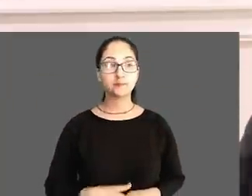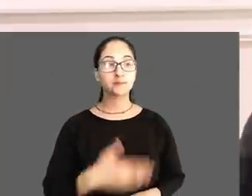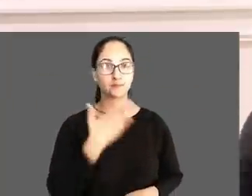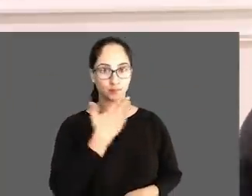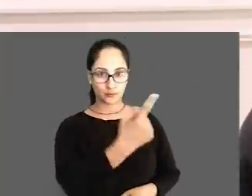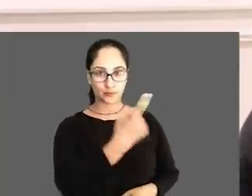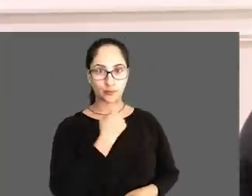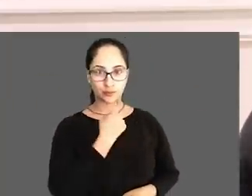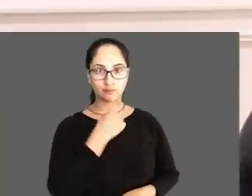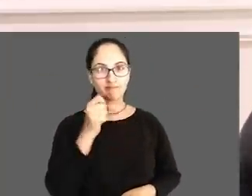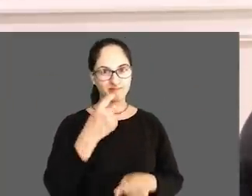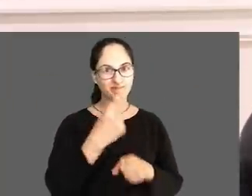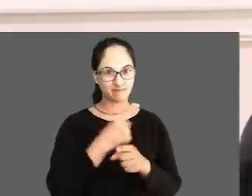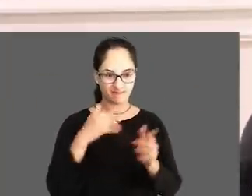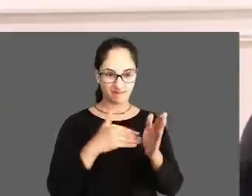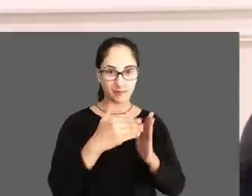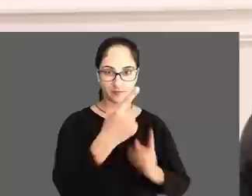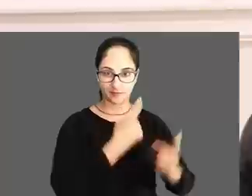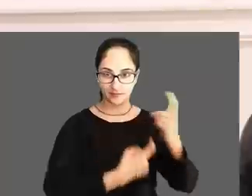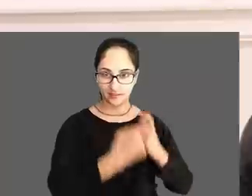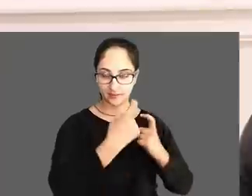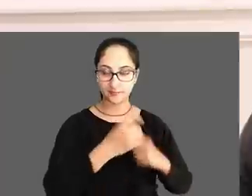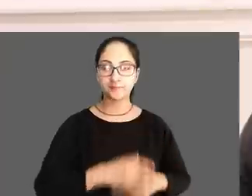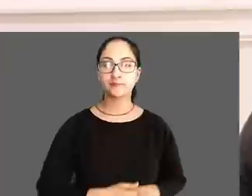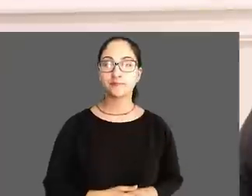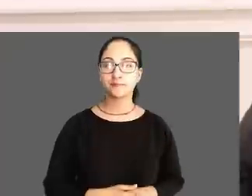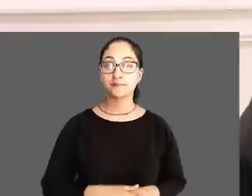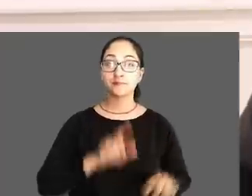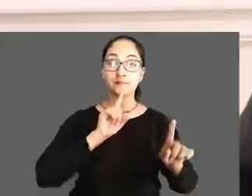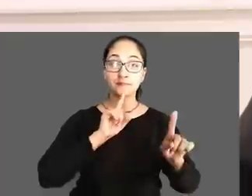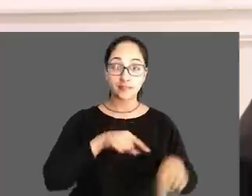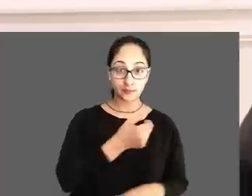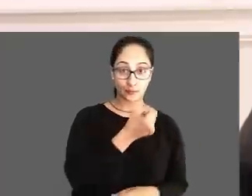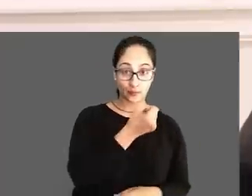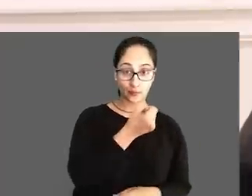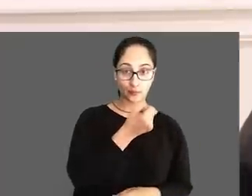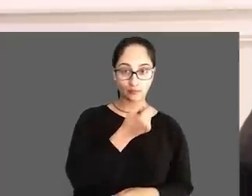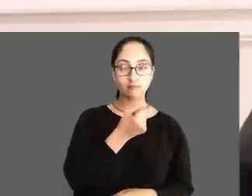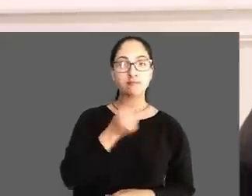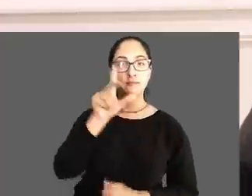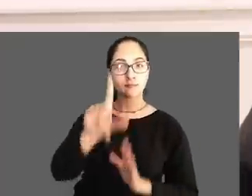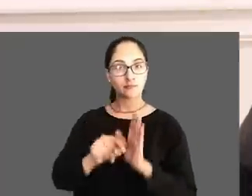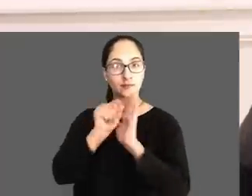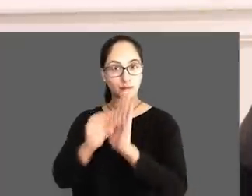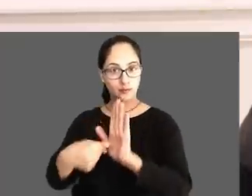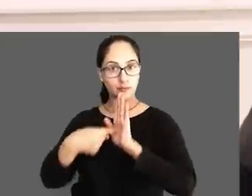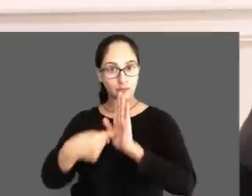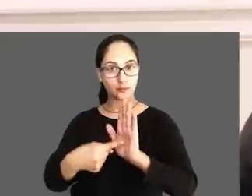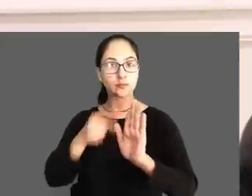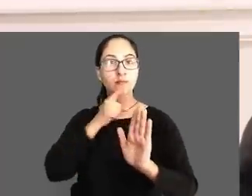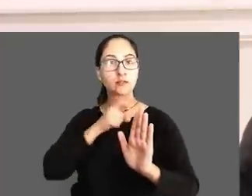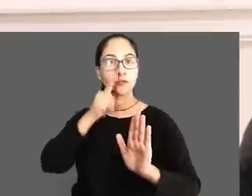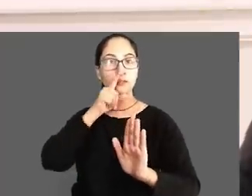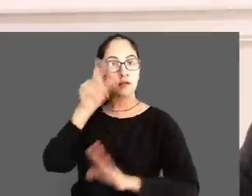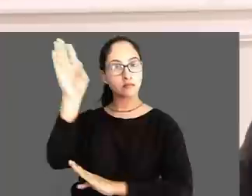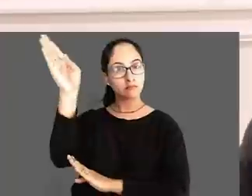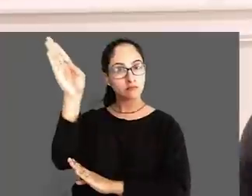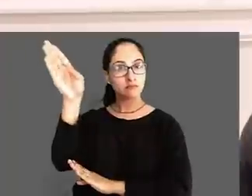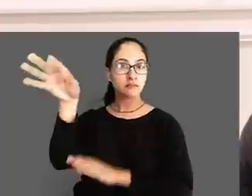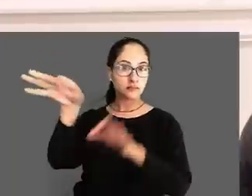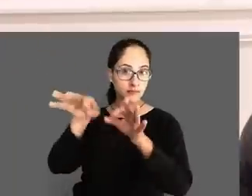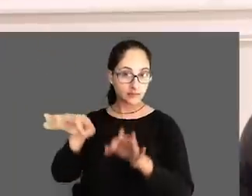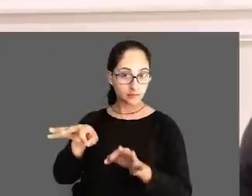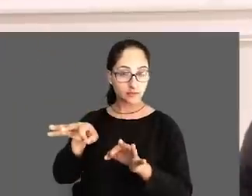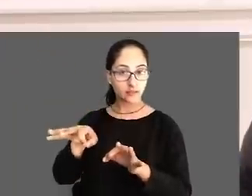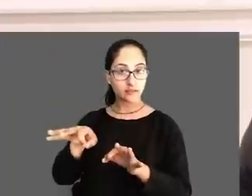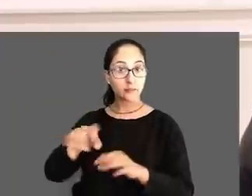common one for sure. So let's start with actually a clip from Hazir Imam, and this was a speech that